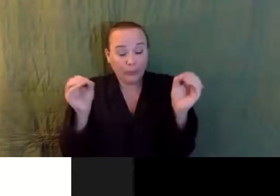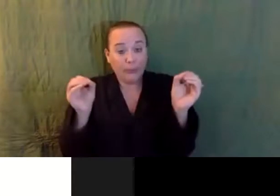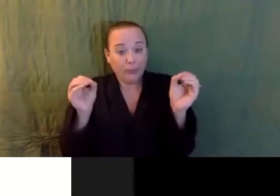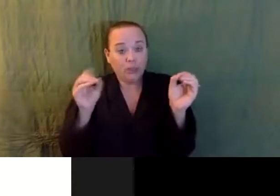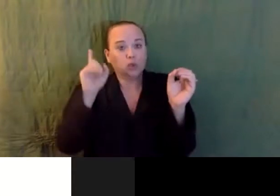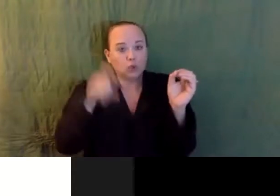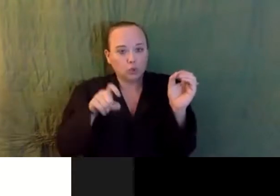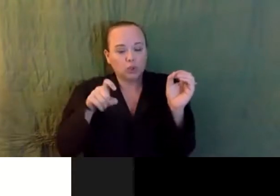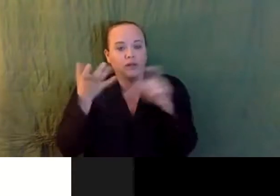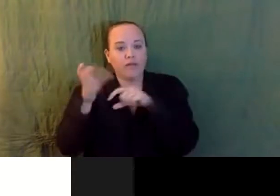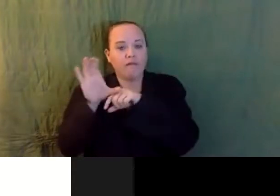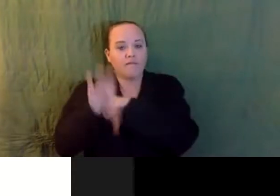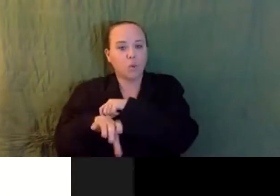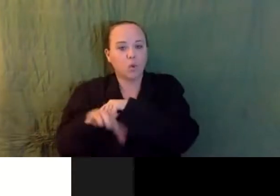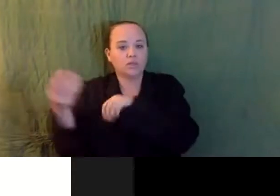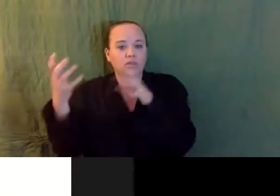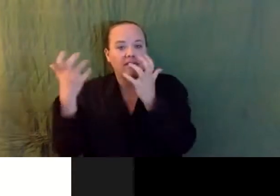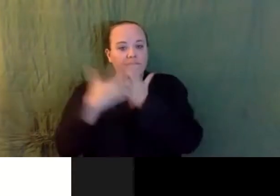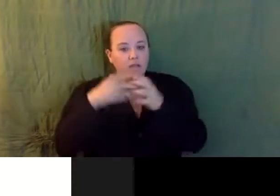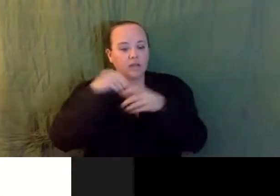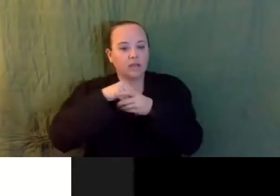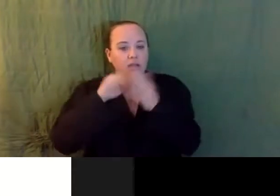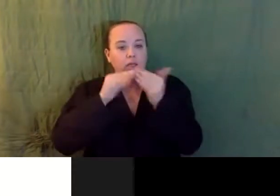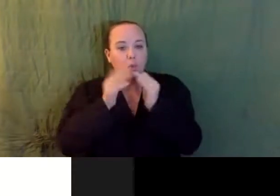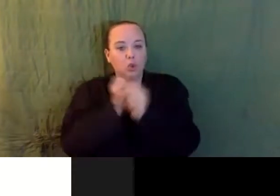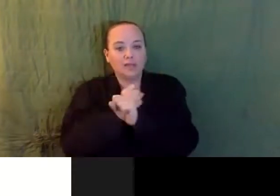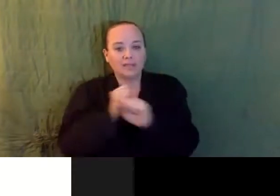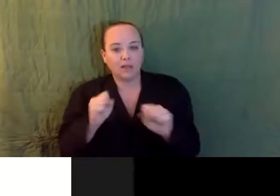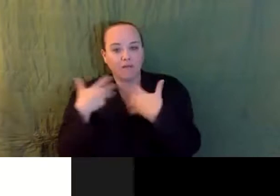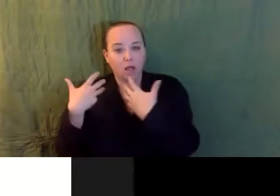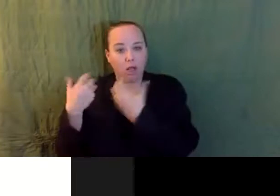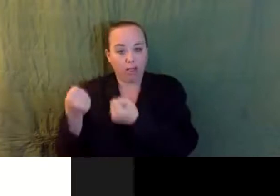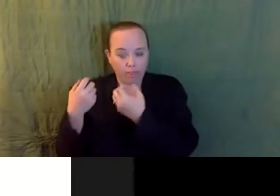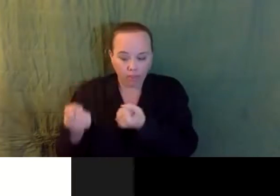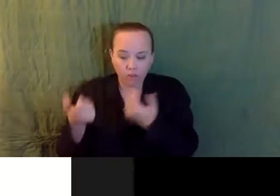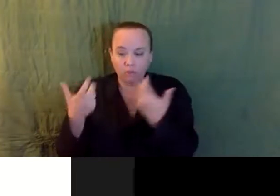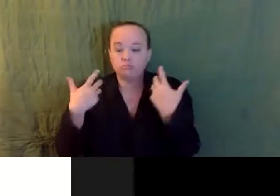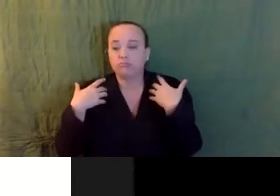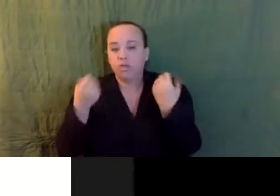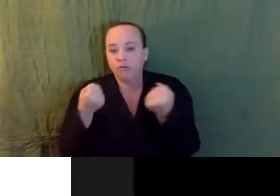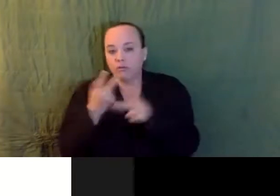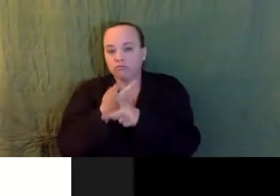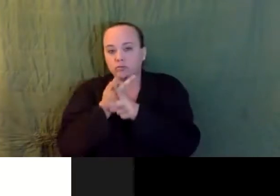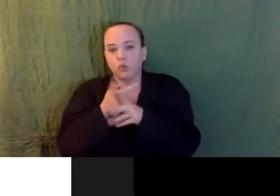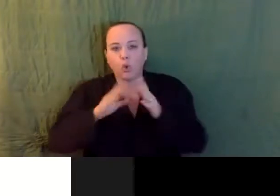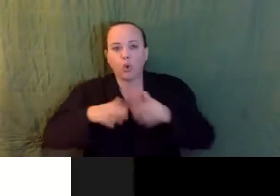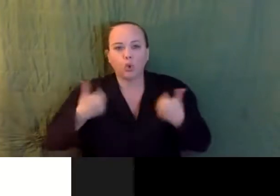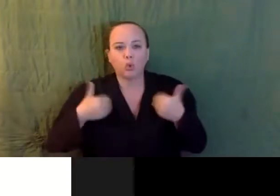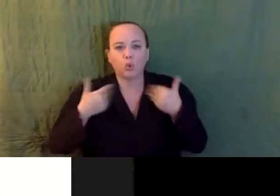to make it fit into community safety or healthcare or youth and